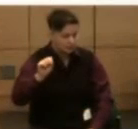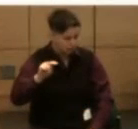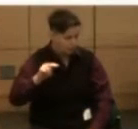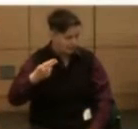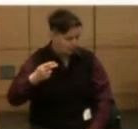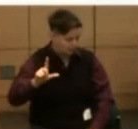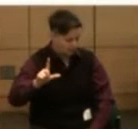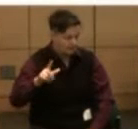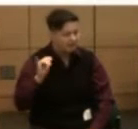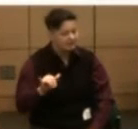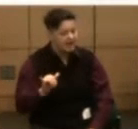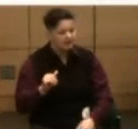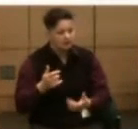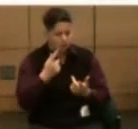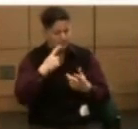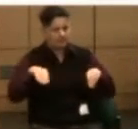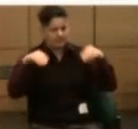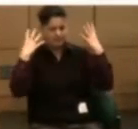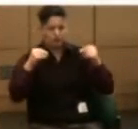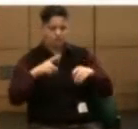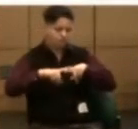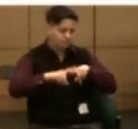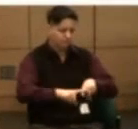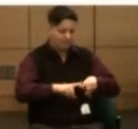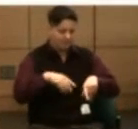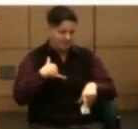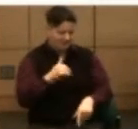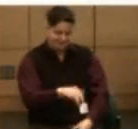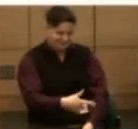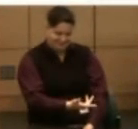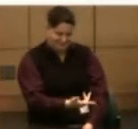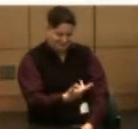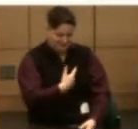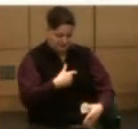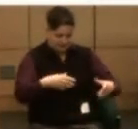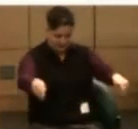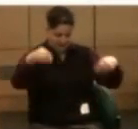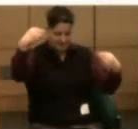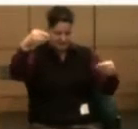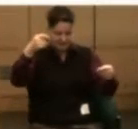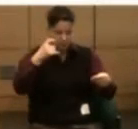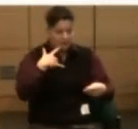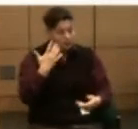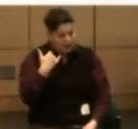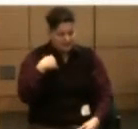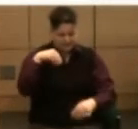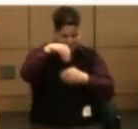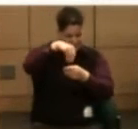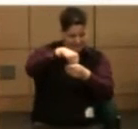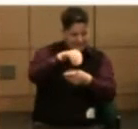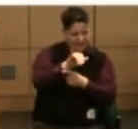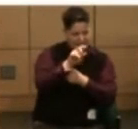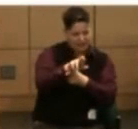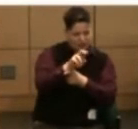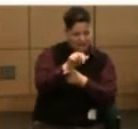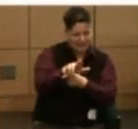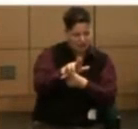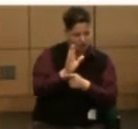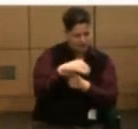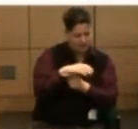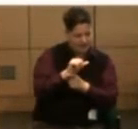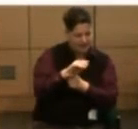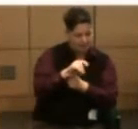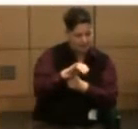because so many of the causes of hearing loss for unilateral is due to inner ear abnormalities, whether we do a temporal